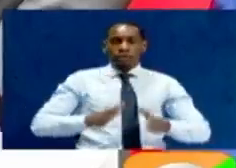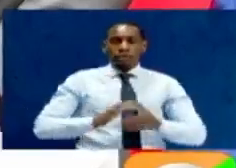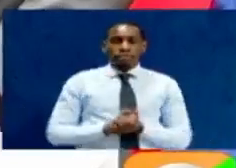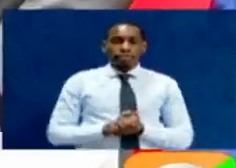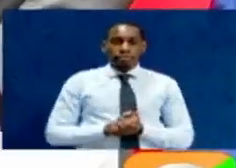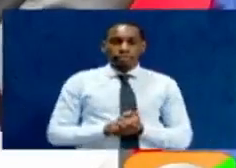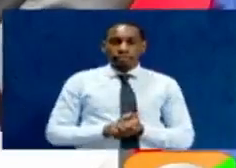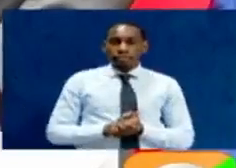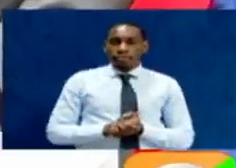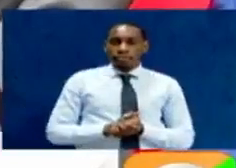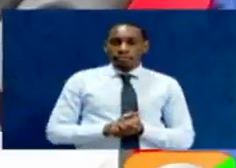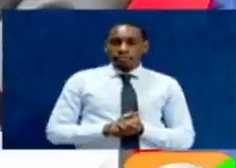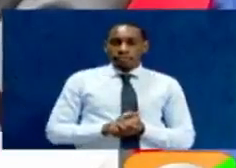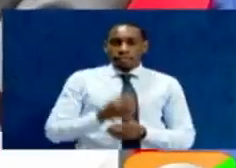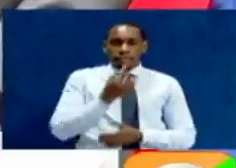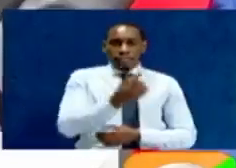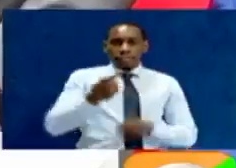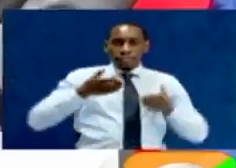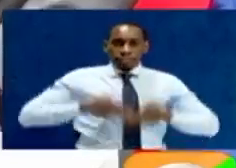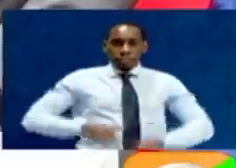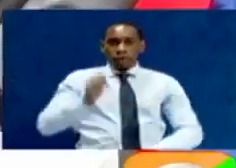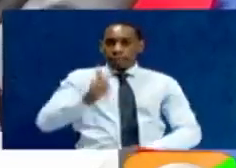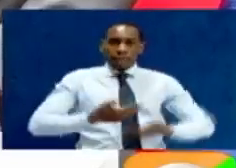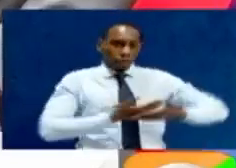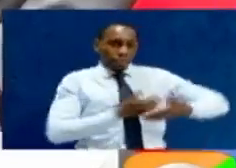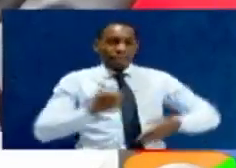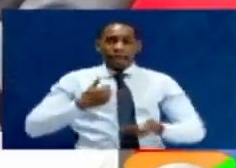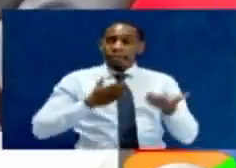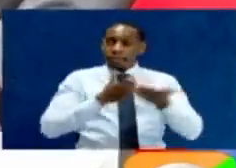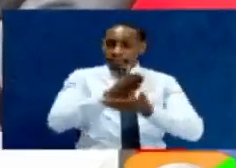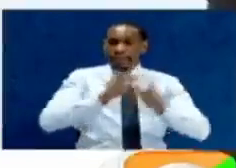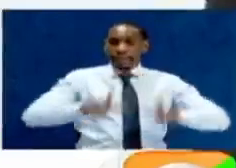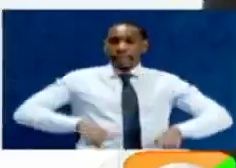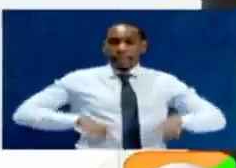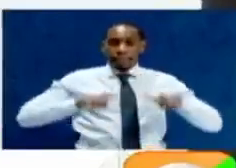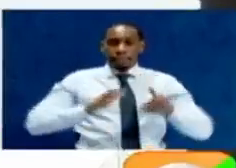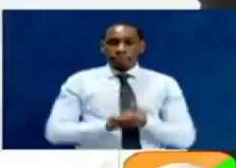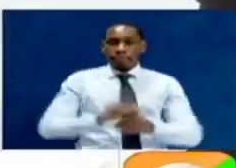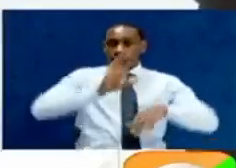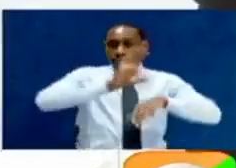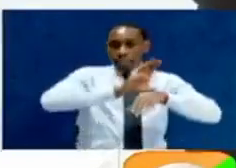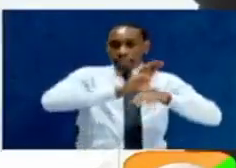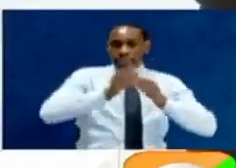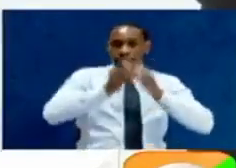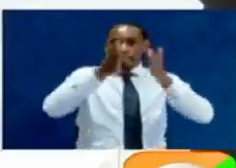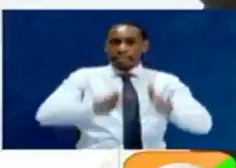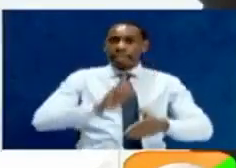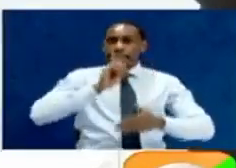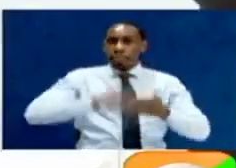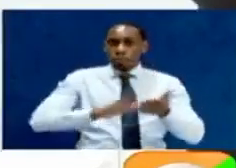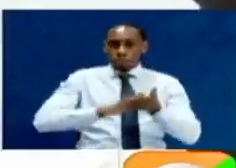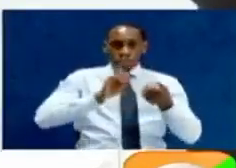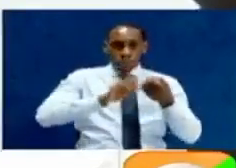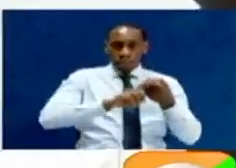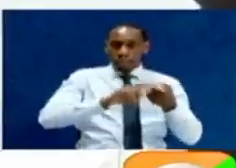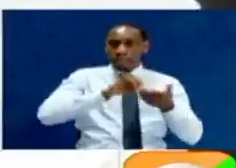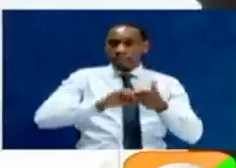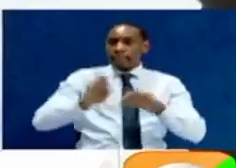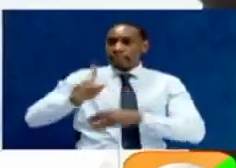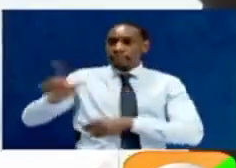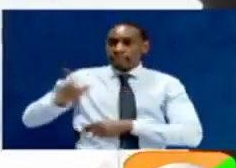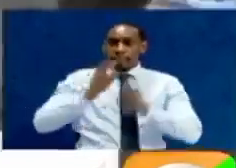life. Every unborn child has a right to life. The church leaders citing, among other things, that